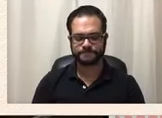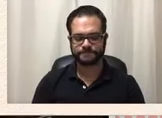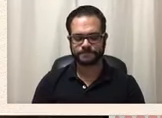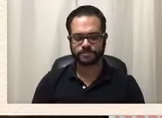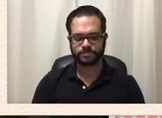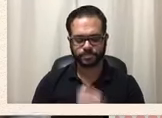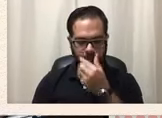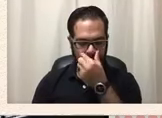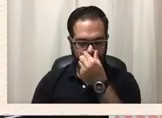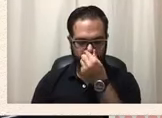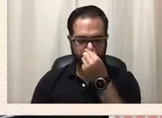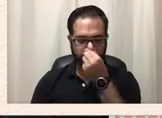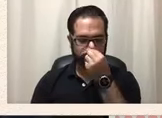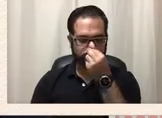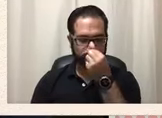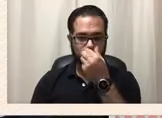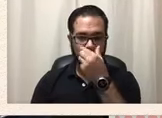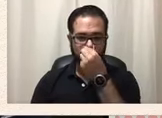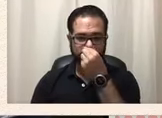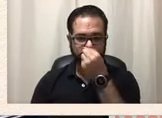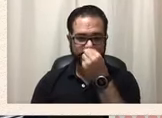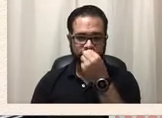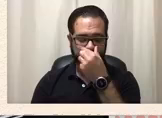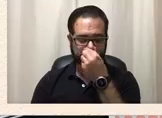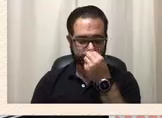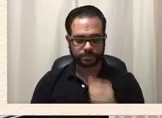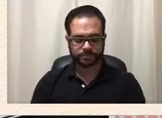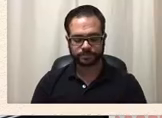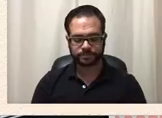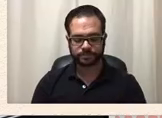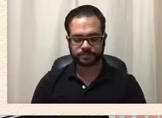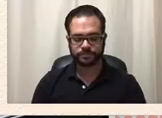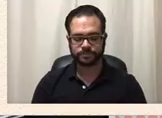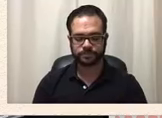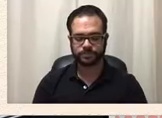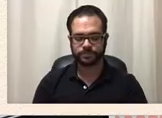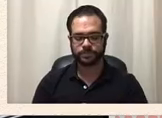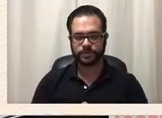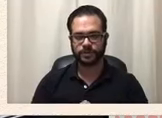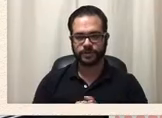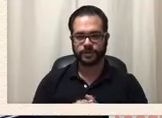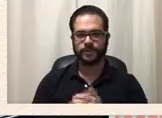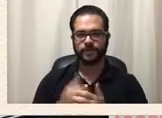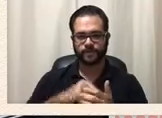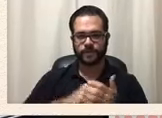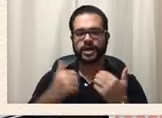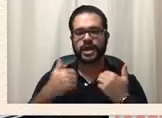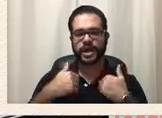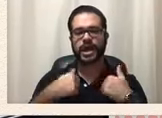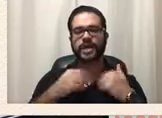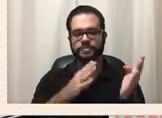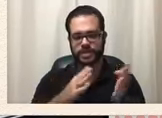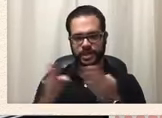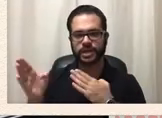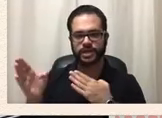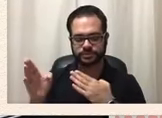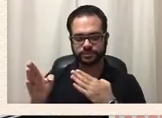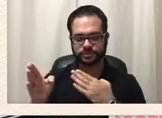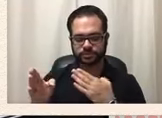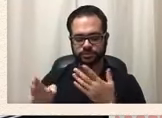I have a class. Oh, you have a class? I'm teaching drag. Oh, okay.